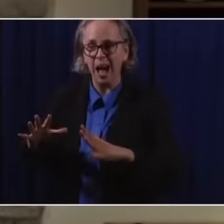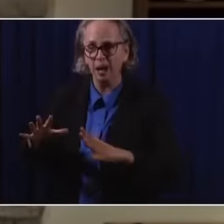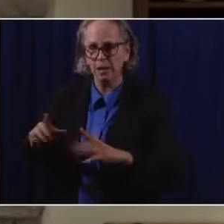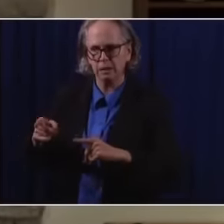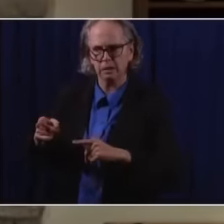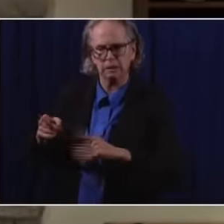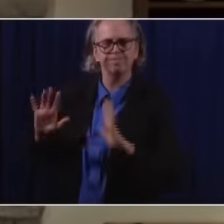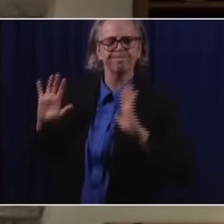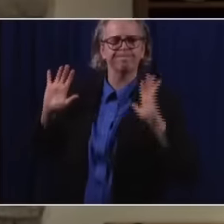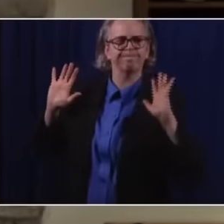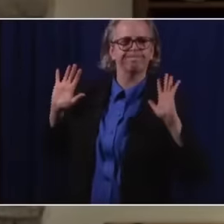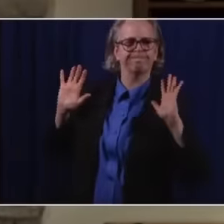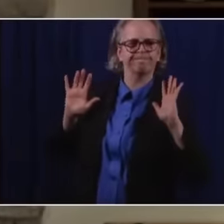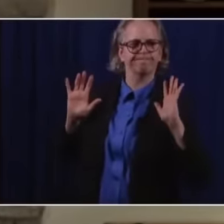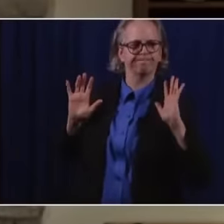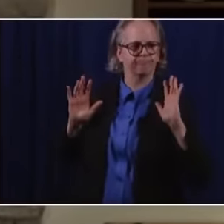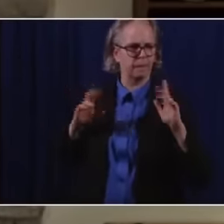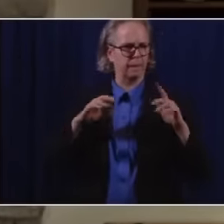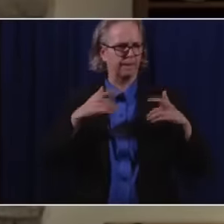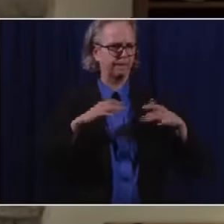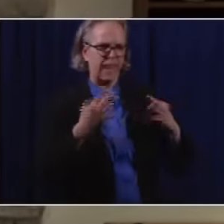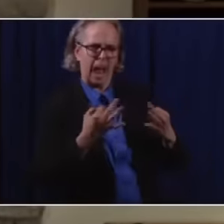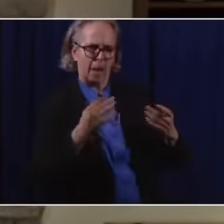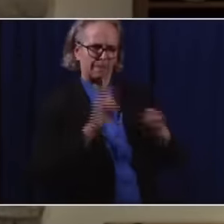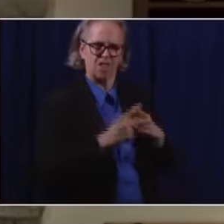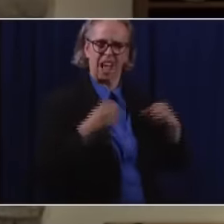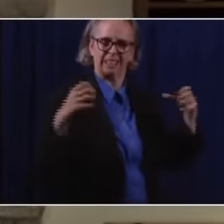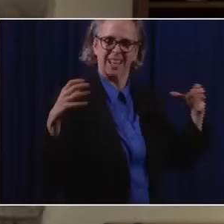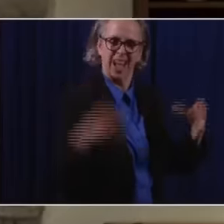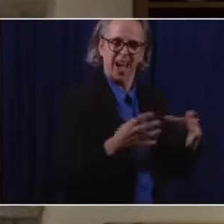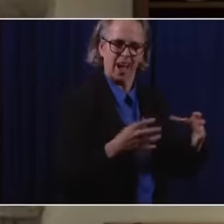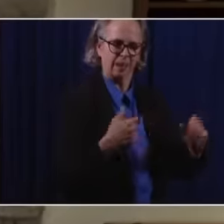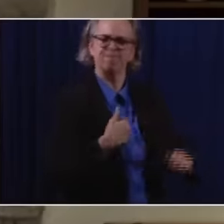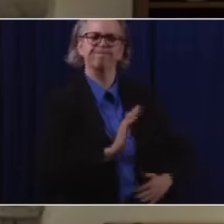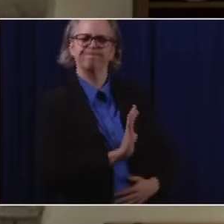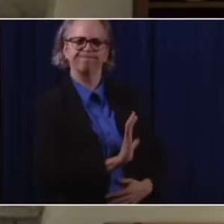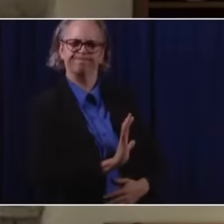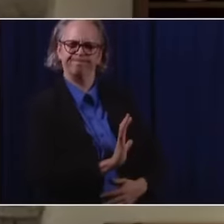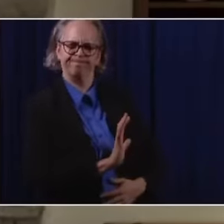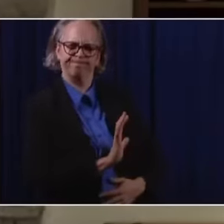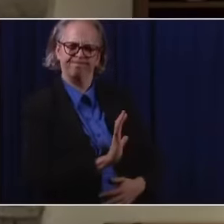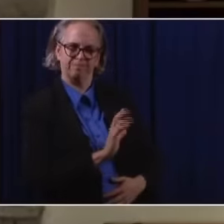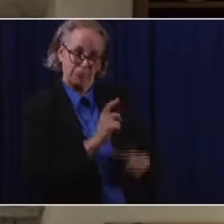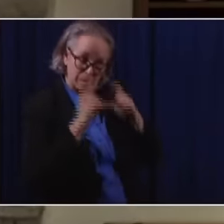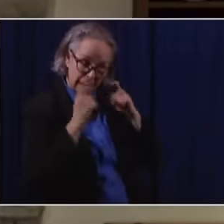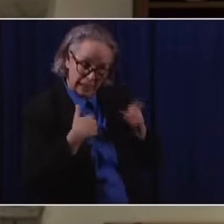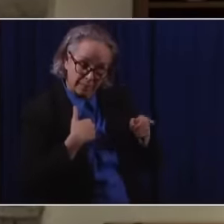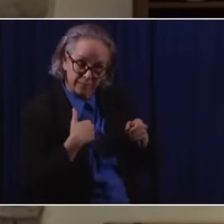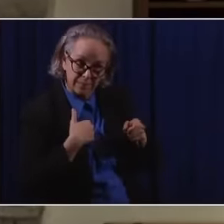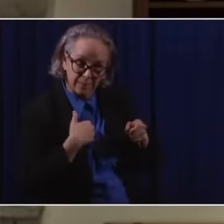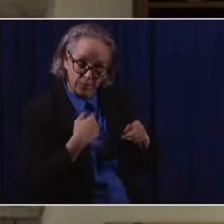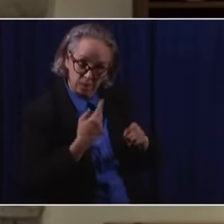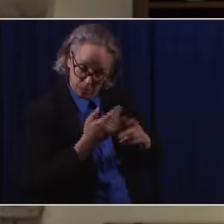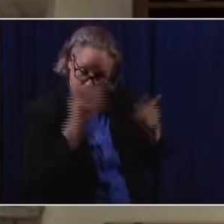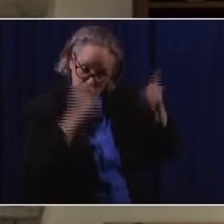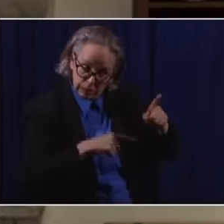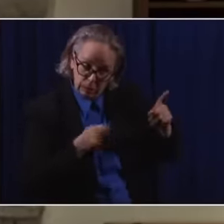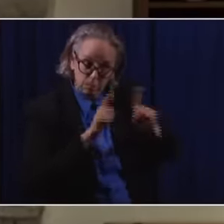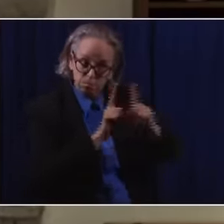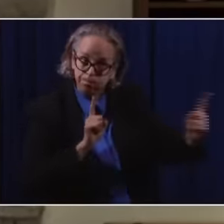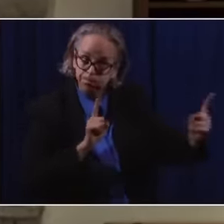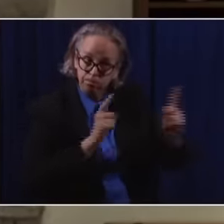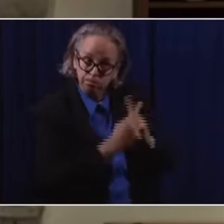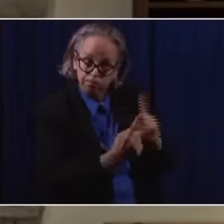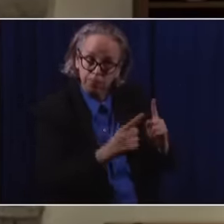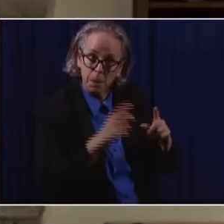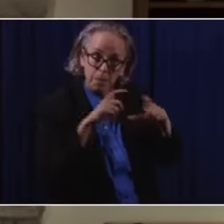live with us closely, say, look, we got to have a mask and we got to be very, very careful if we do